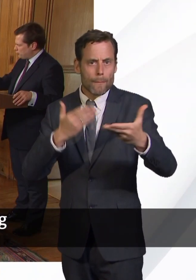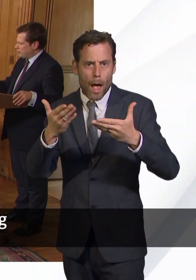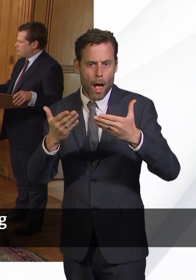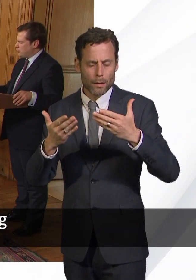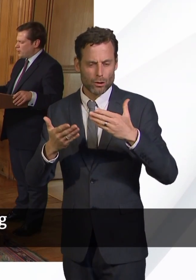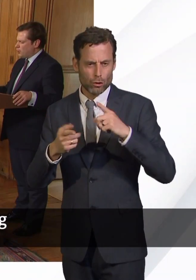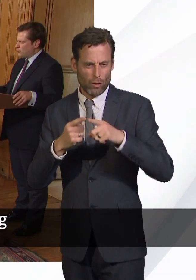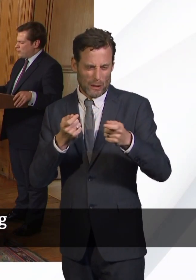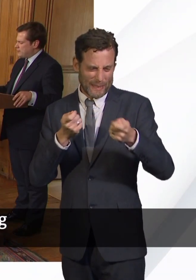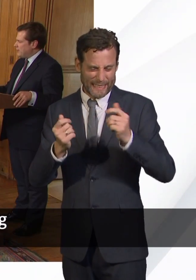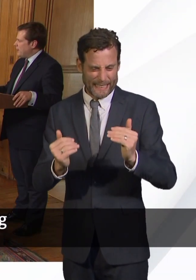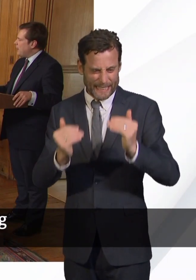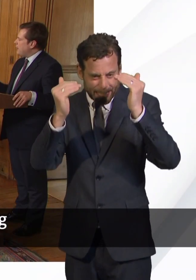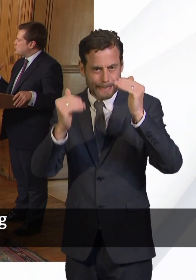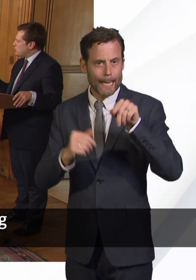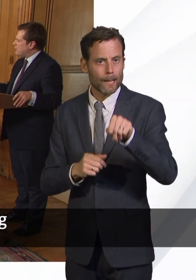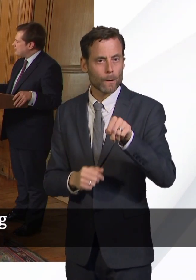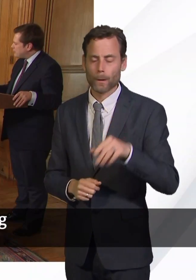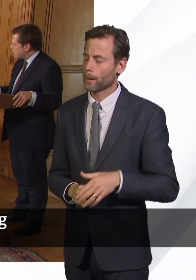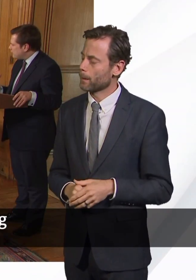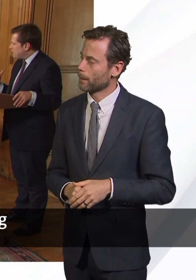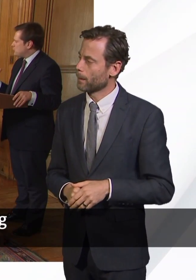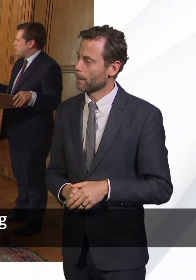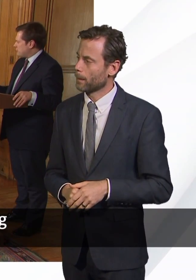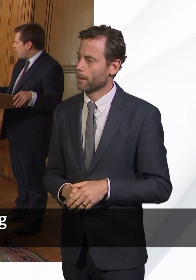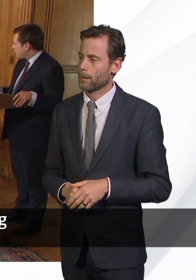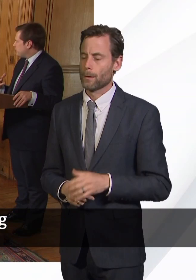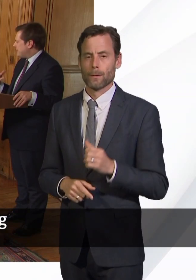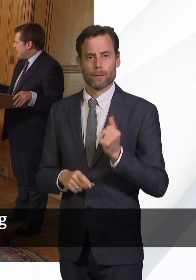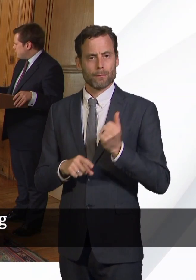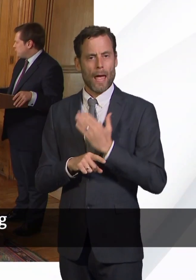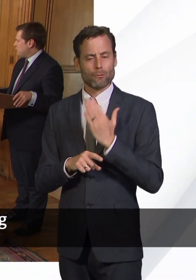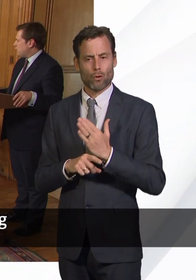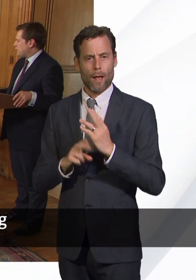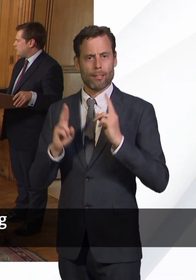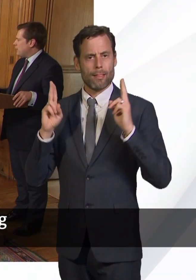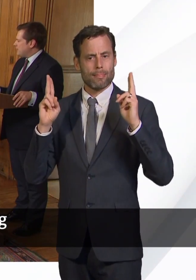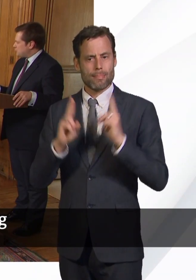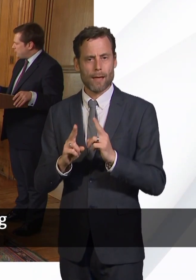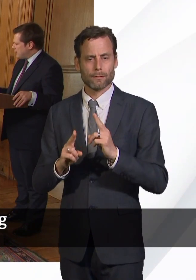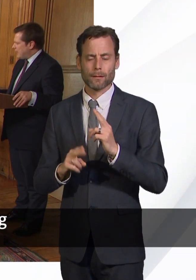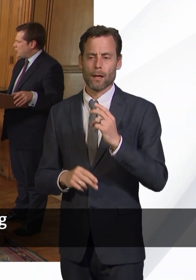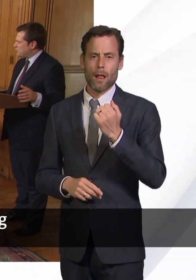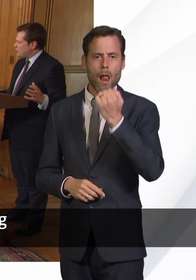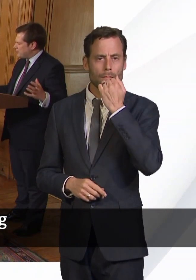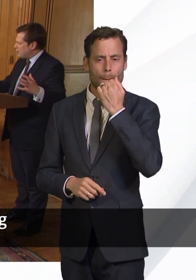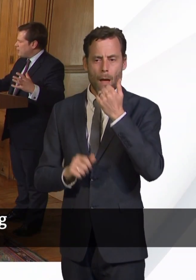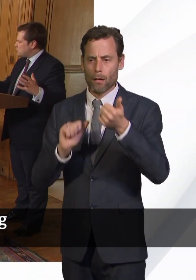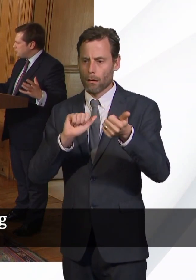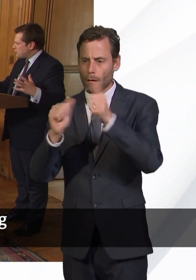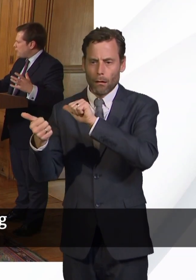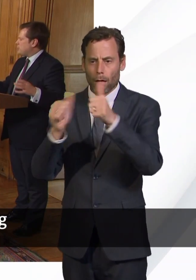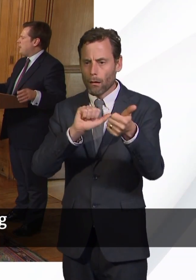they're not doing so already, ensuring there's less rotation of staff, particularly agency workers, between care homes so we